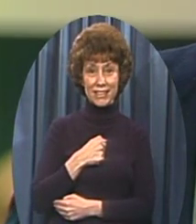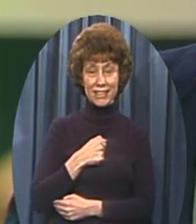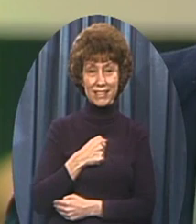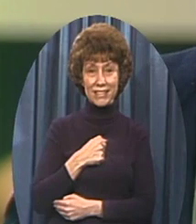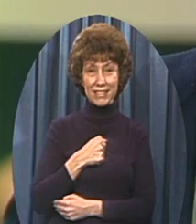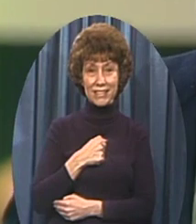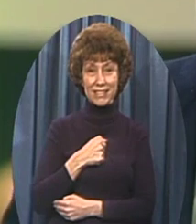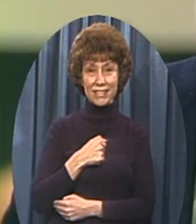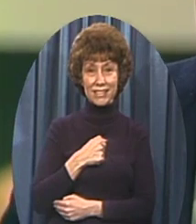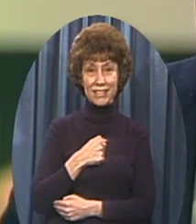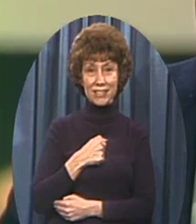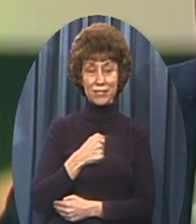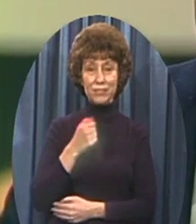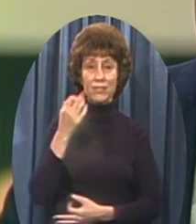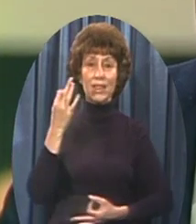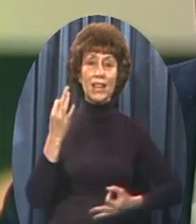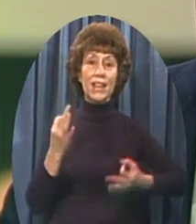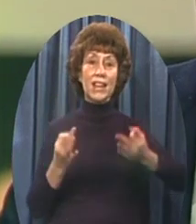If